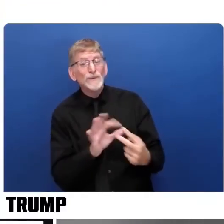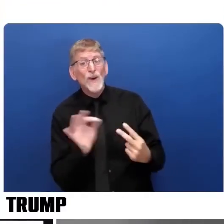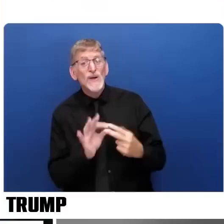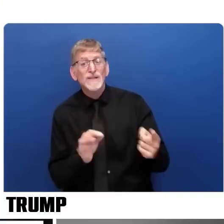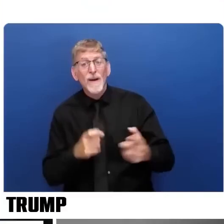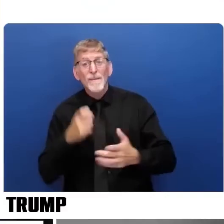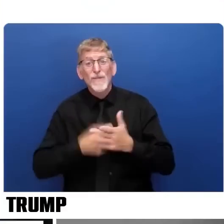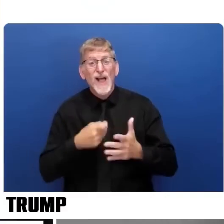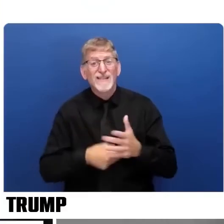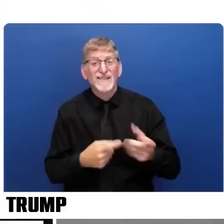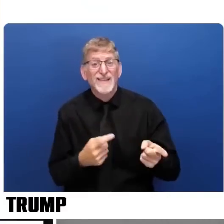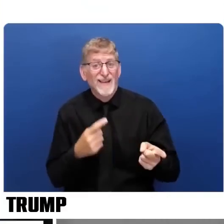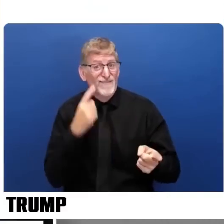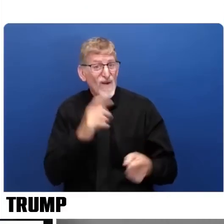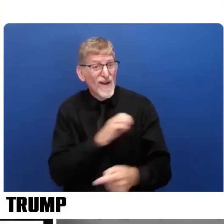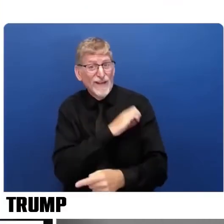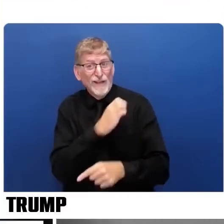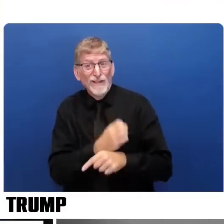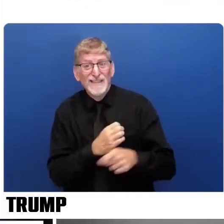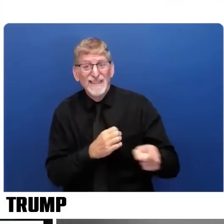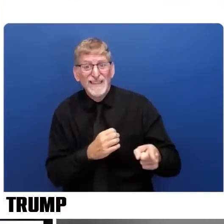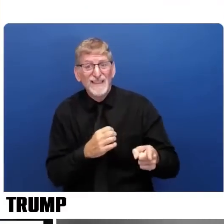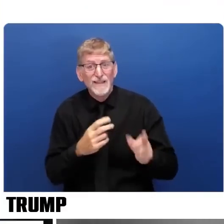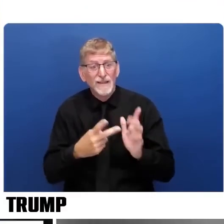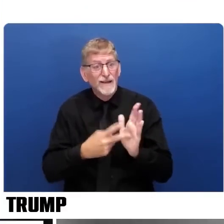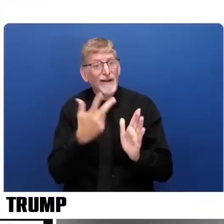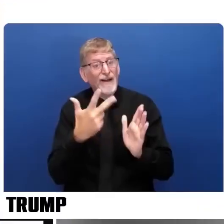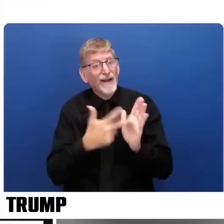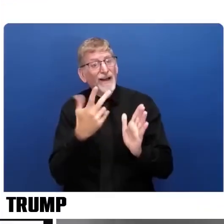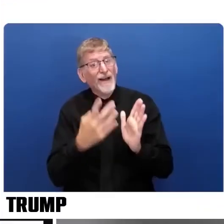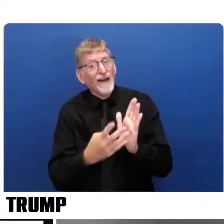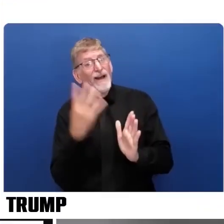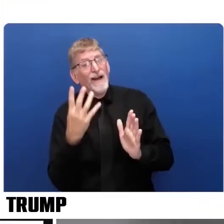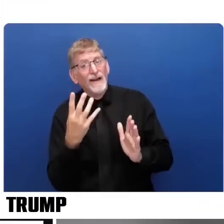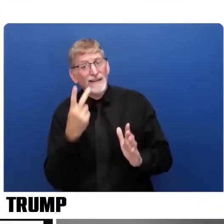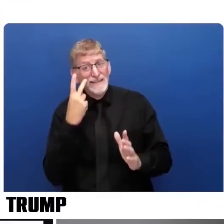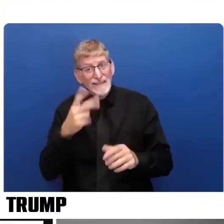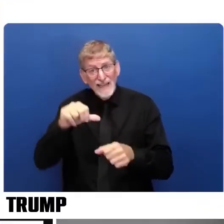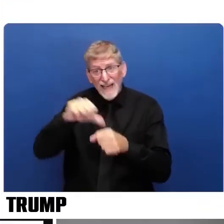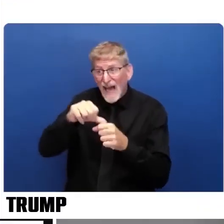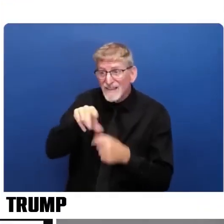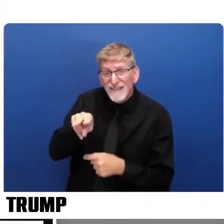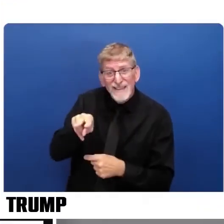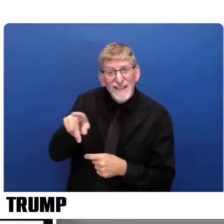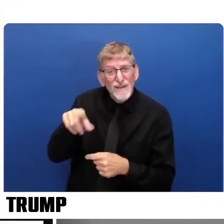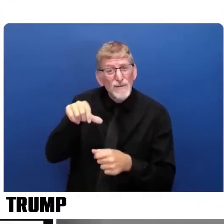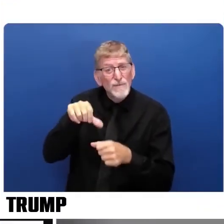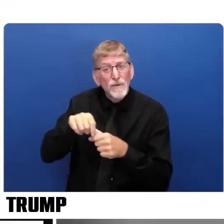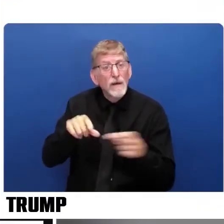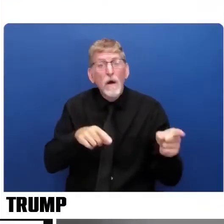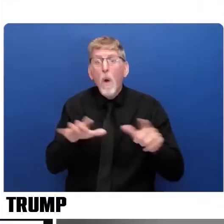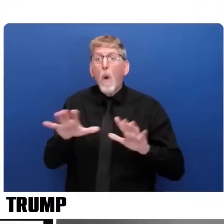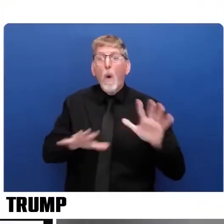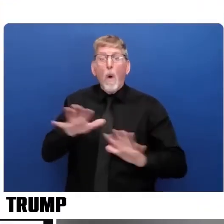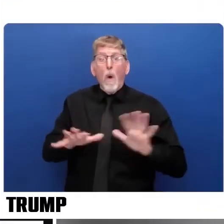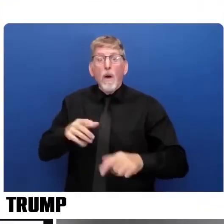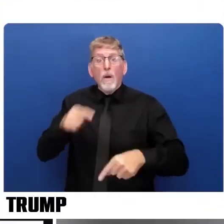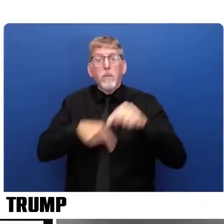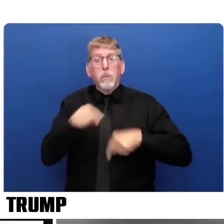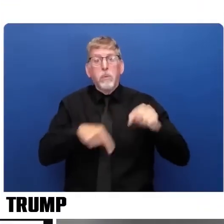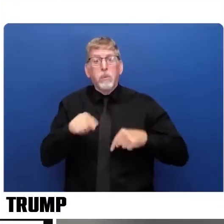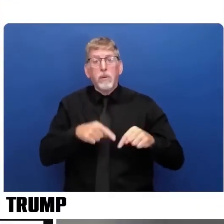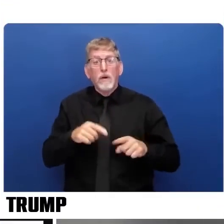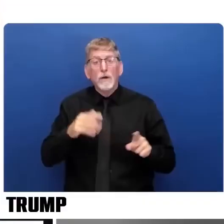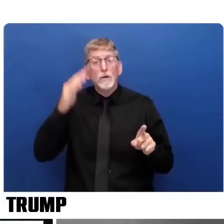were quadrupling and doubling. You saw what happened to gasoline. So they said, let's go back to Trump. But if she won the election, the day after